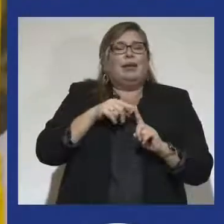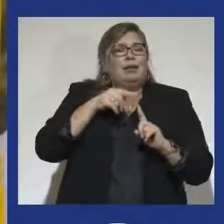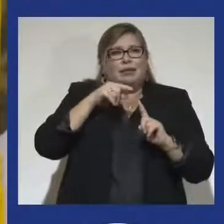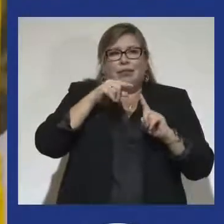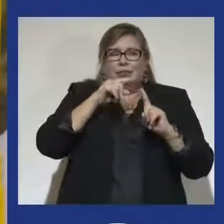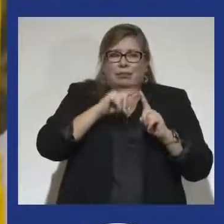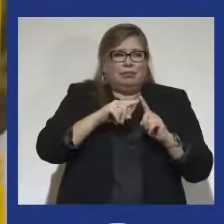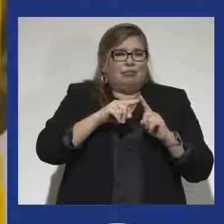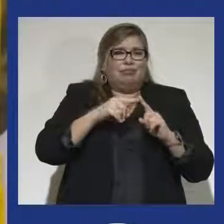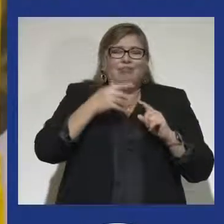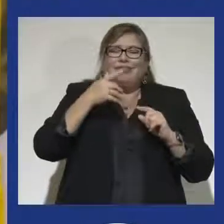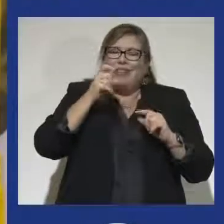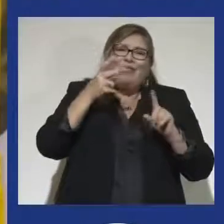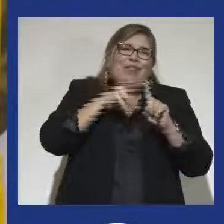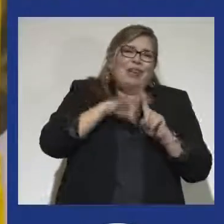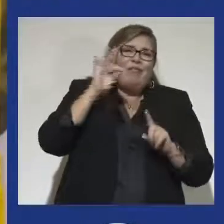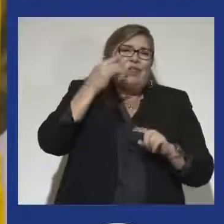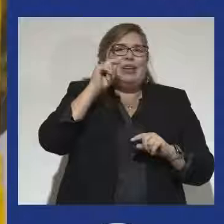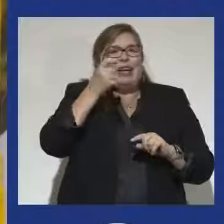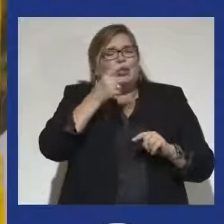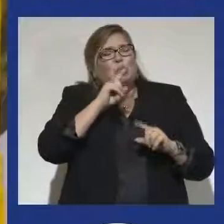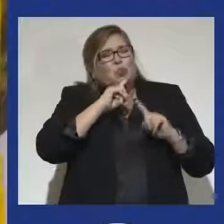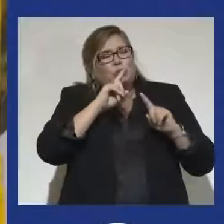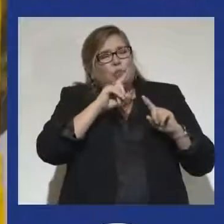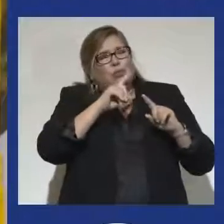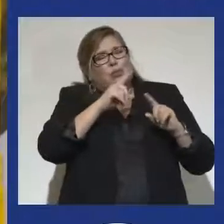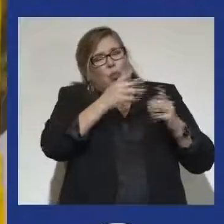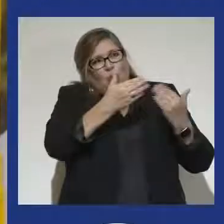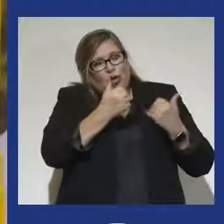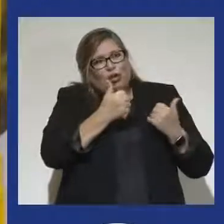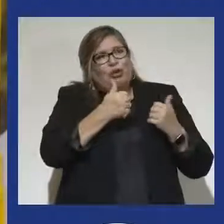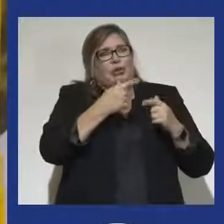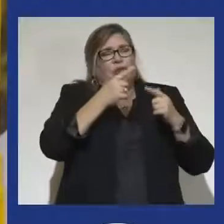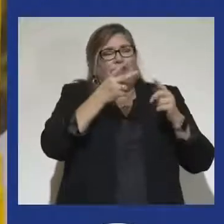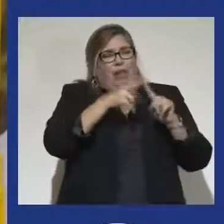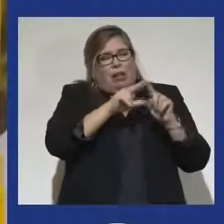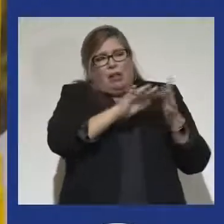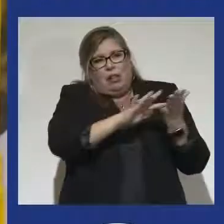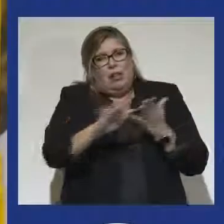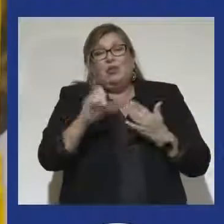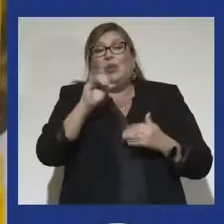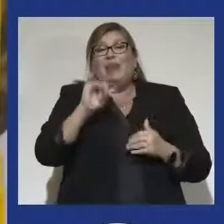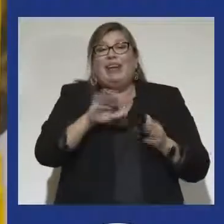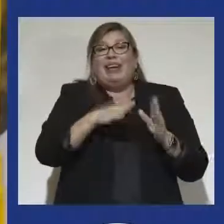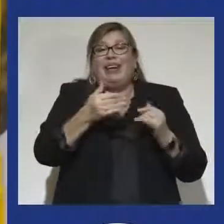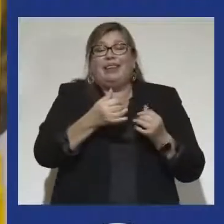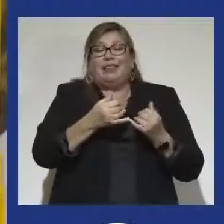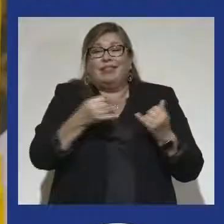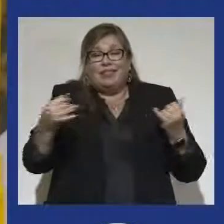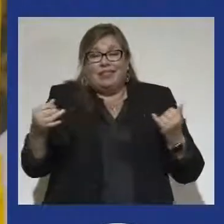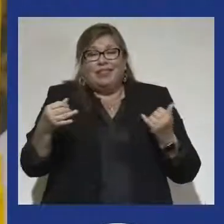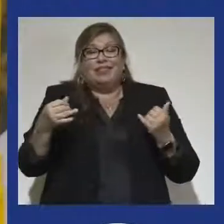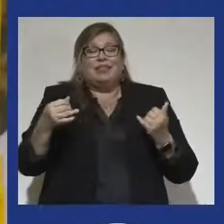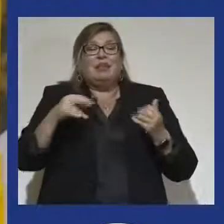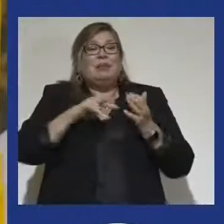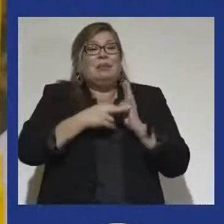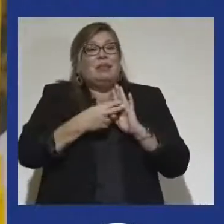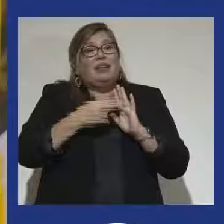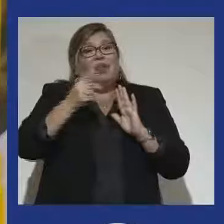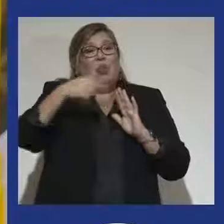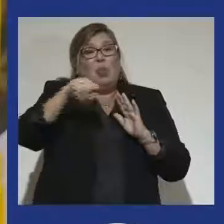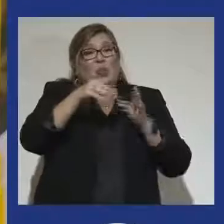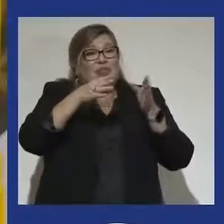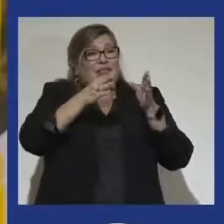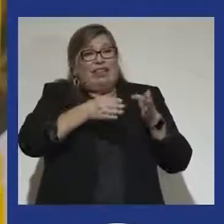and filing your federal tax return at the same time, those deadlines meant that those individuals would